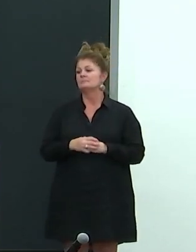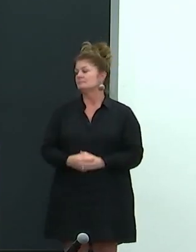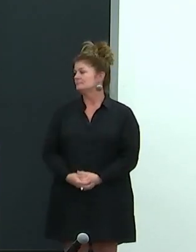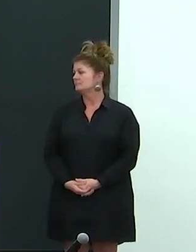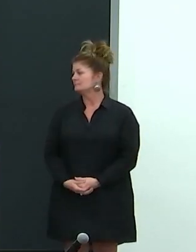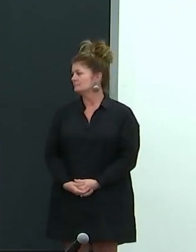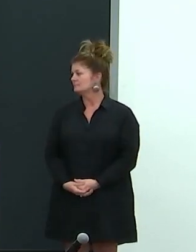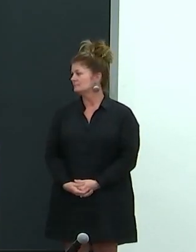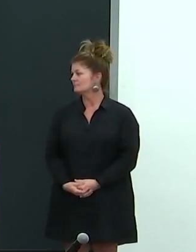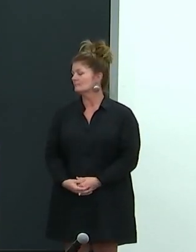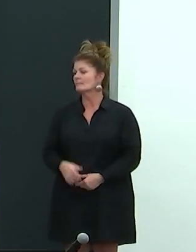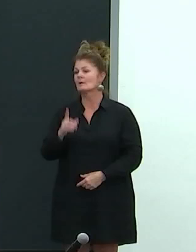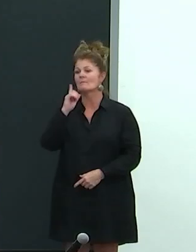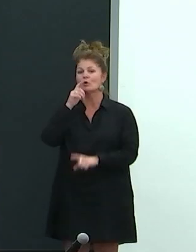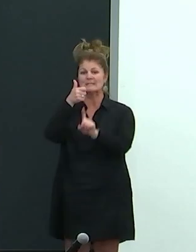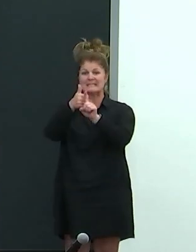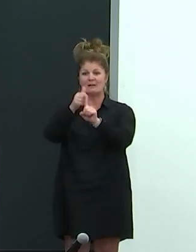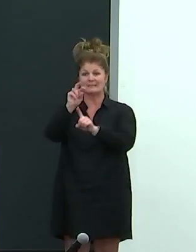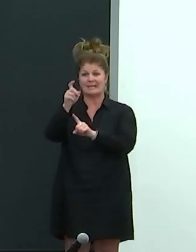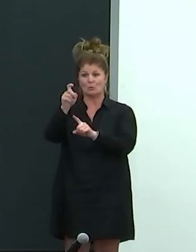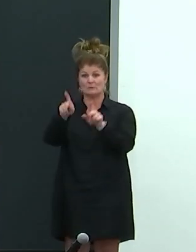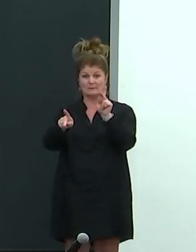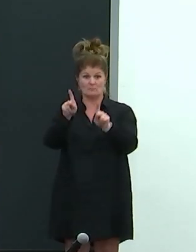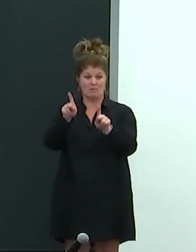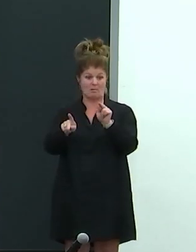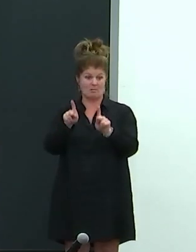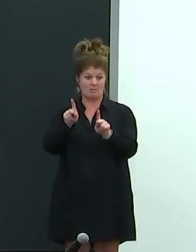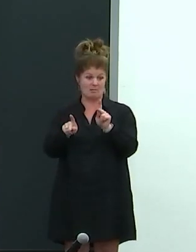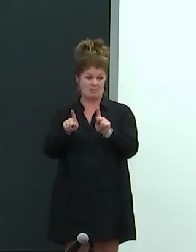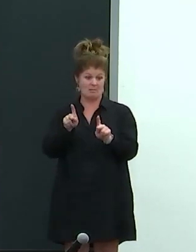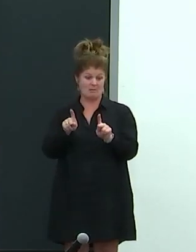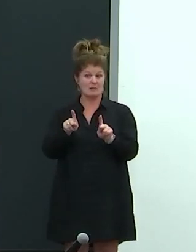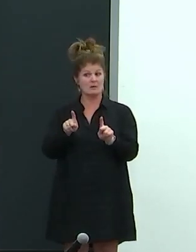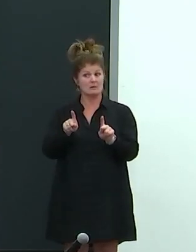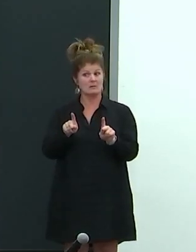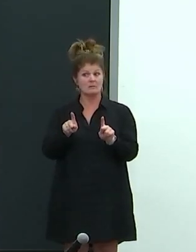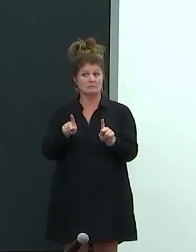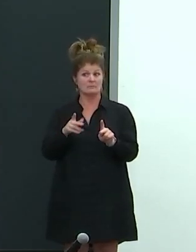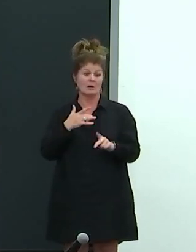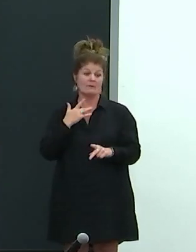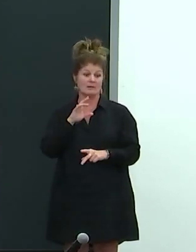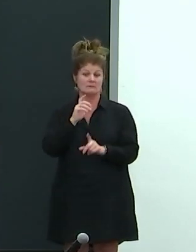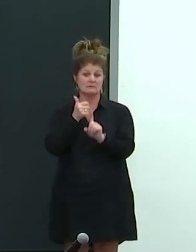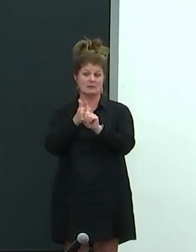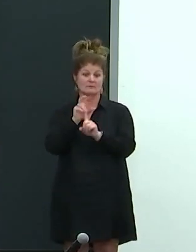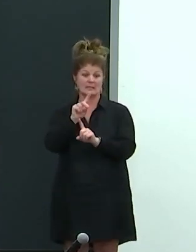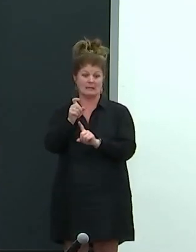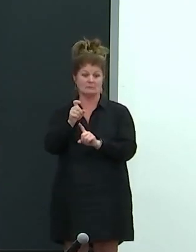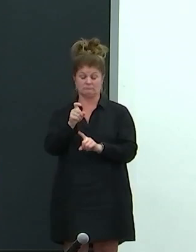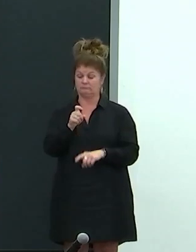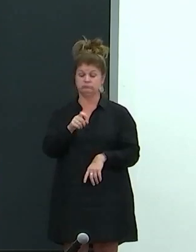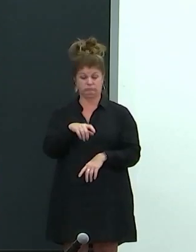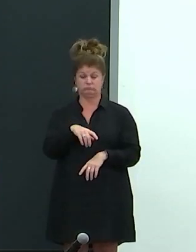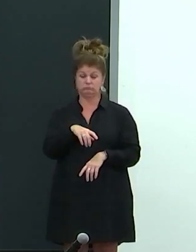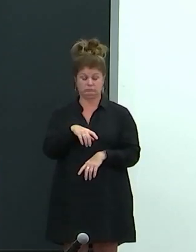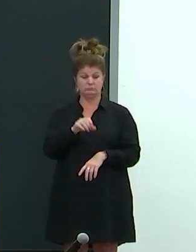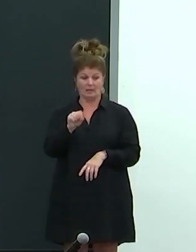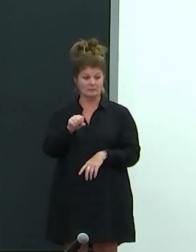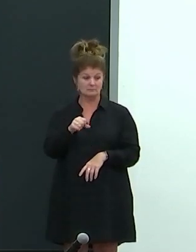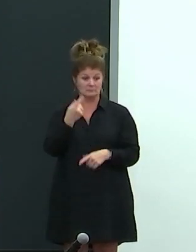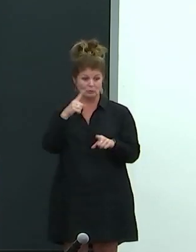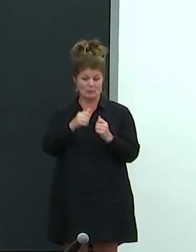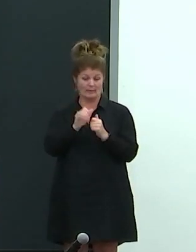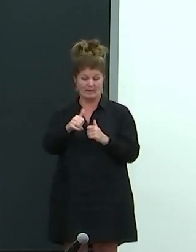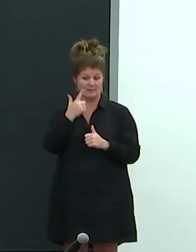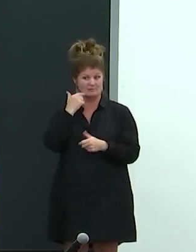For self-diagnosed people, which I believe that self-diagnosis is valid because it is hard to get diagnoses. And